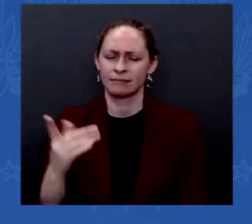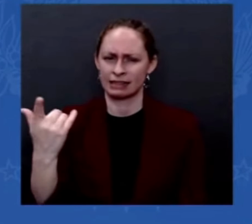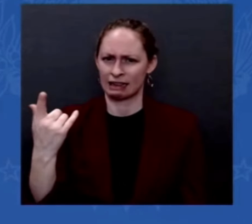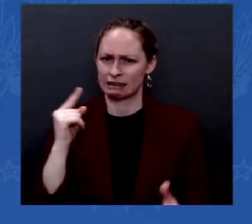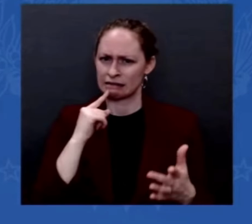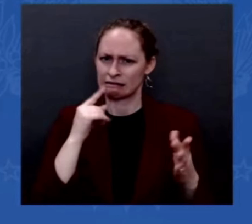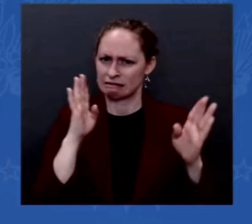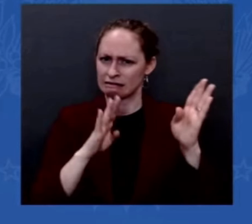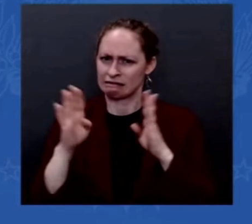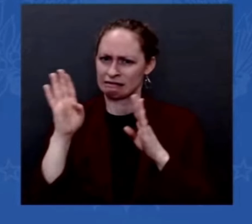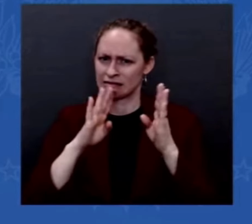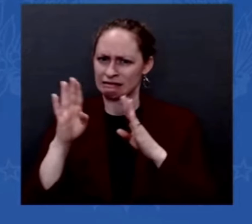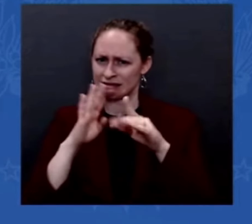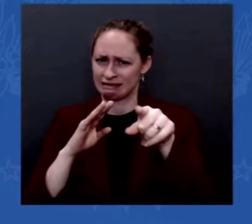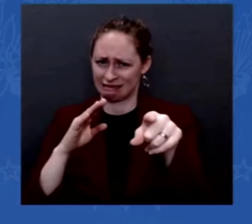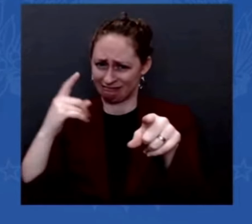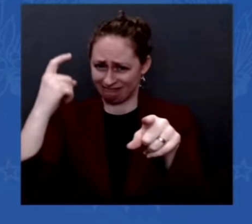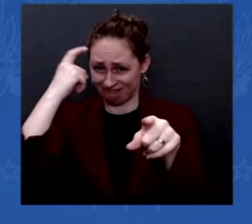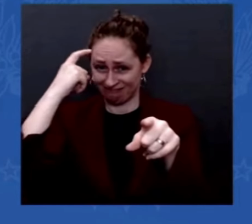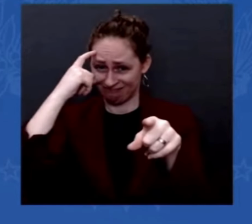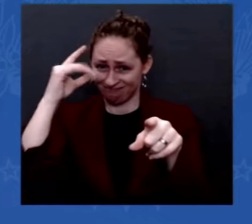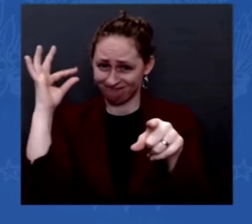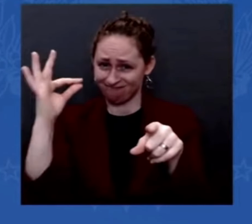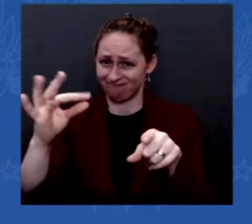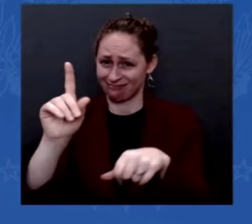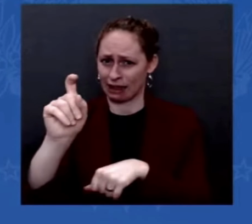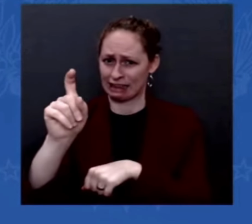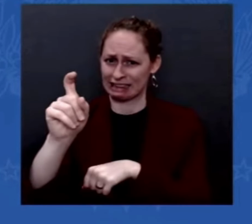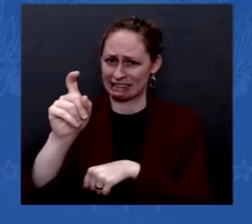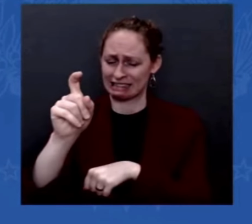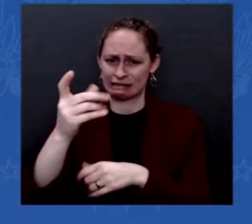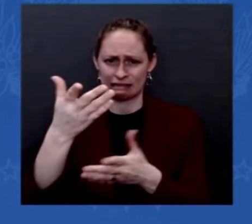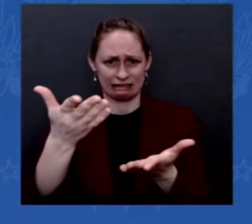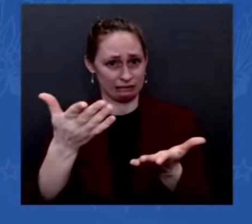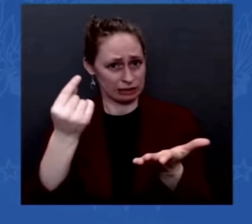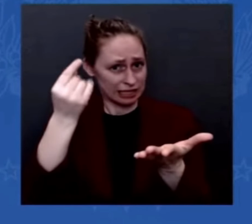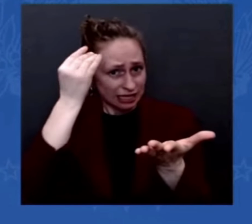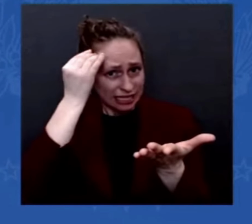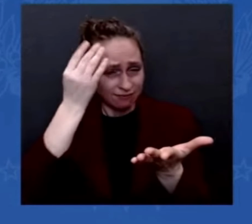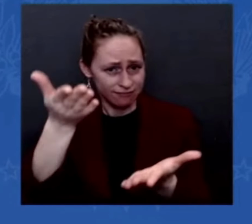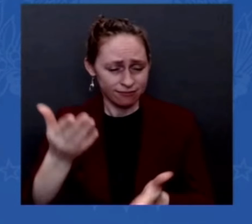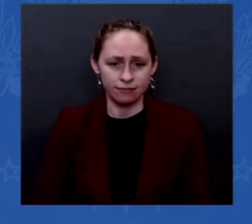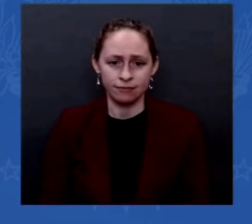fitness? Thank you. I have no idea. Yes, sir.